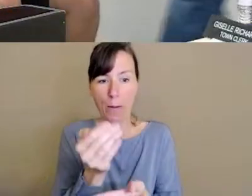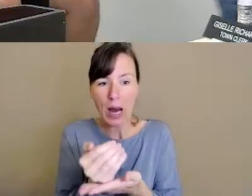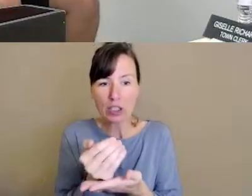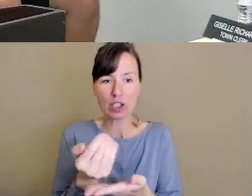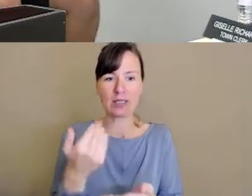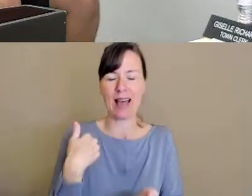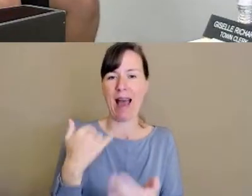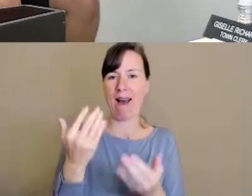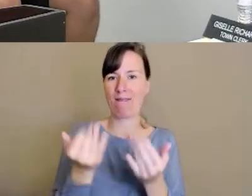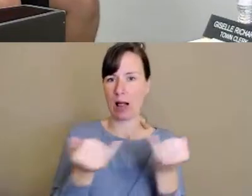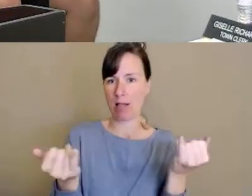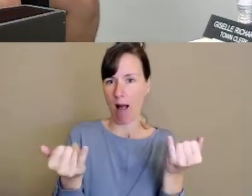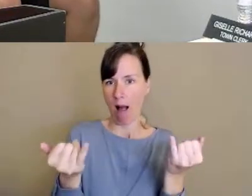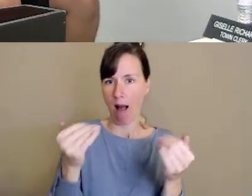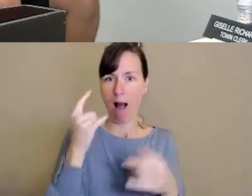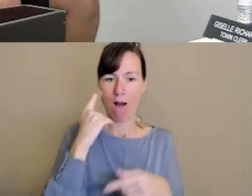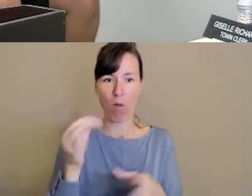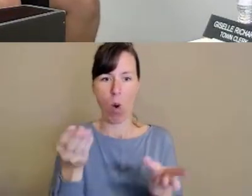money proposed is